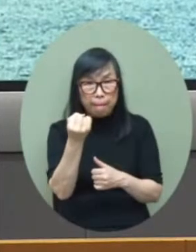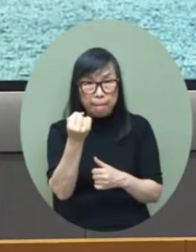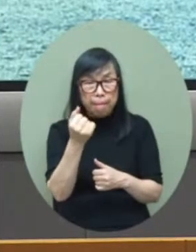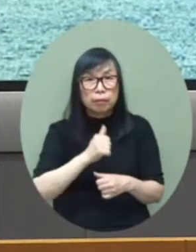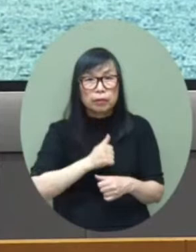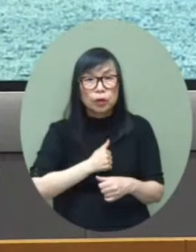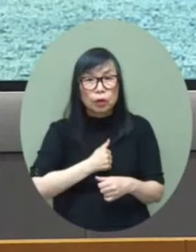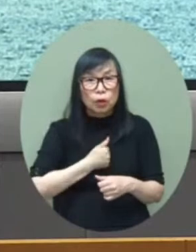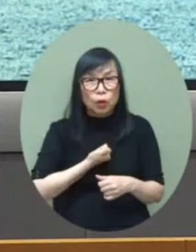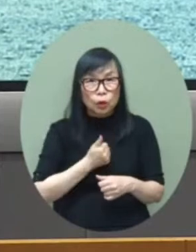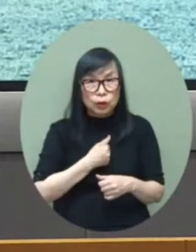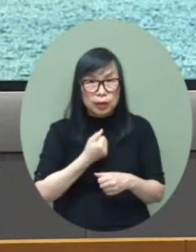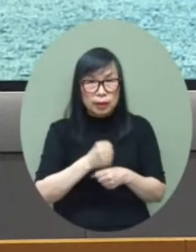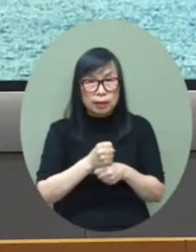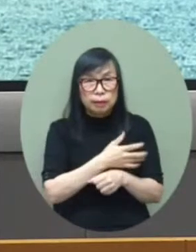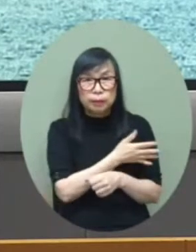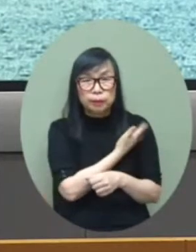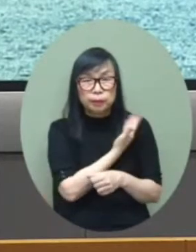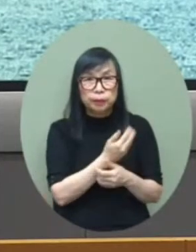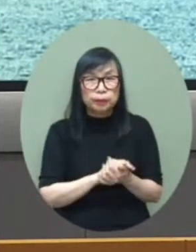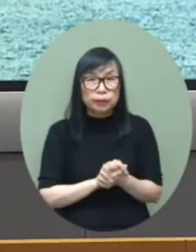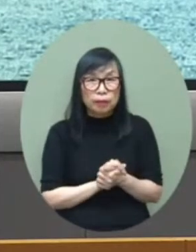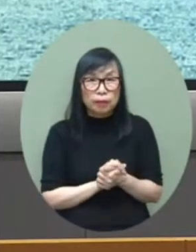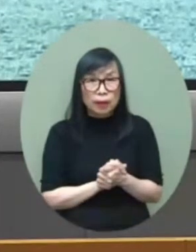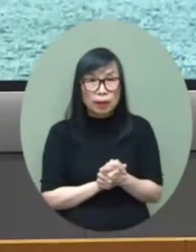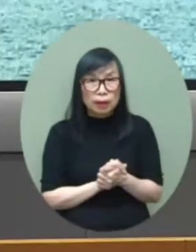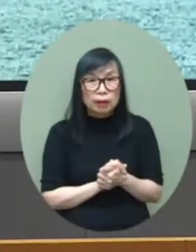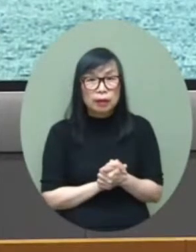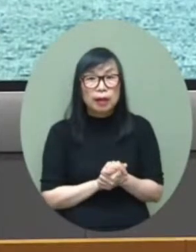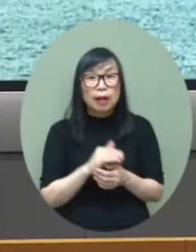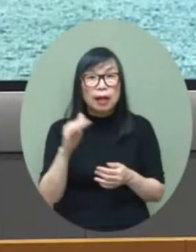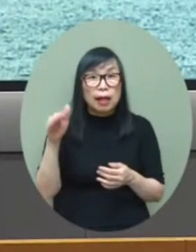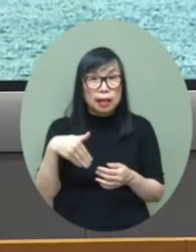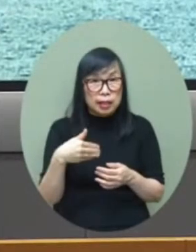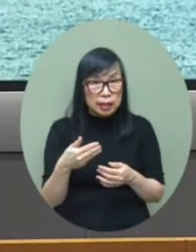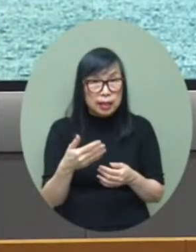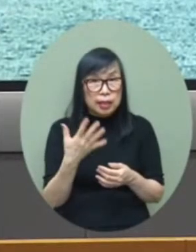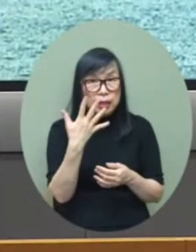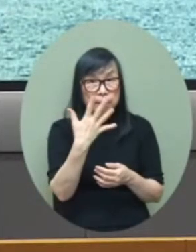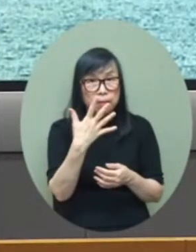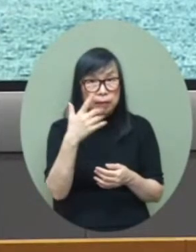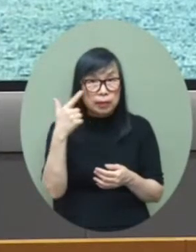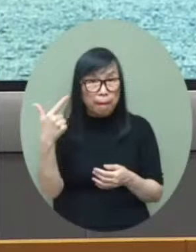263 of them are students and 60 are staff members.